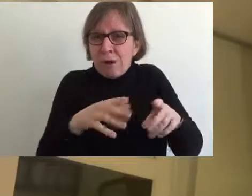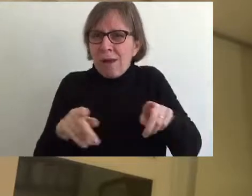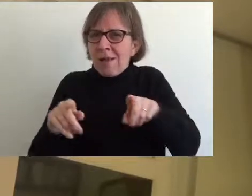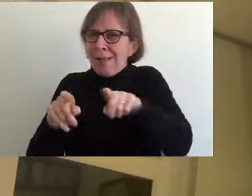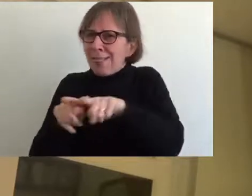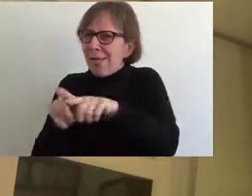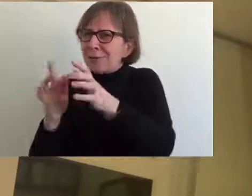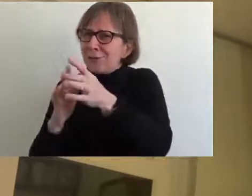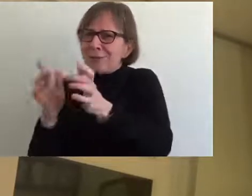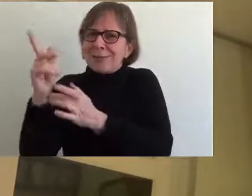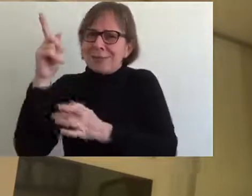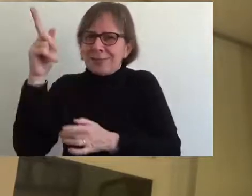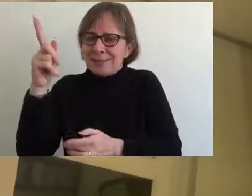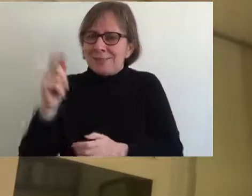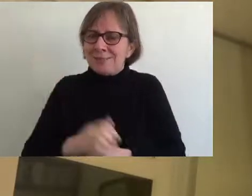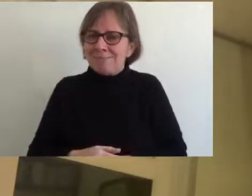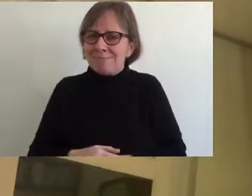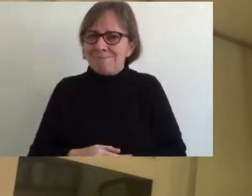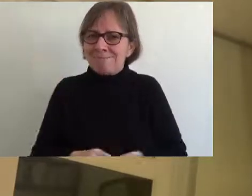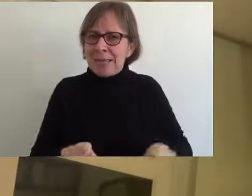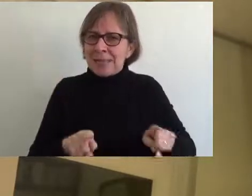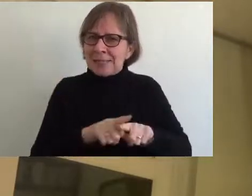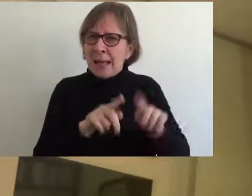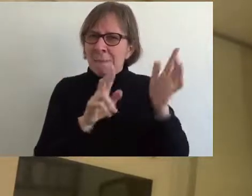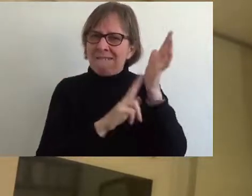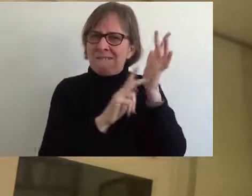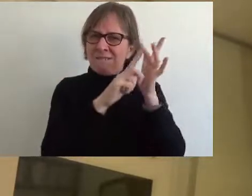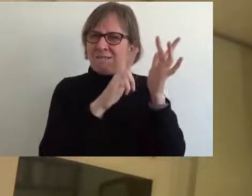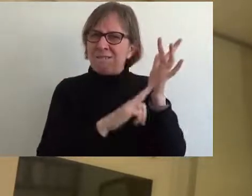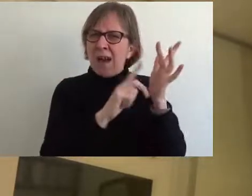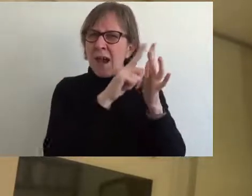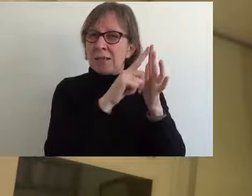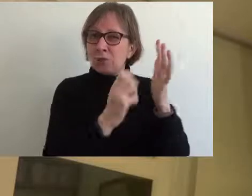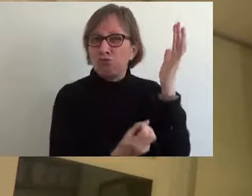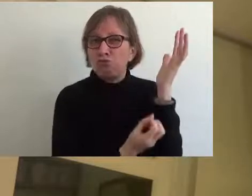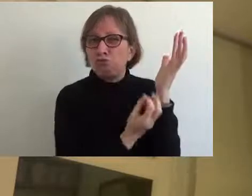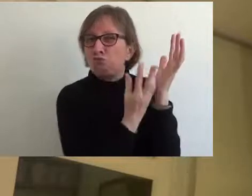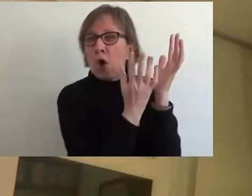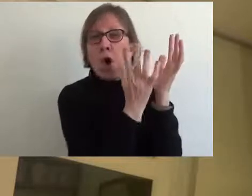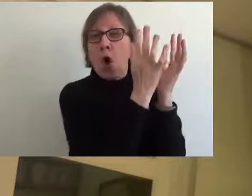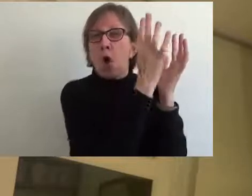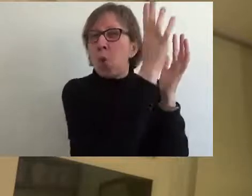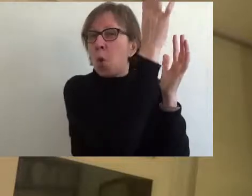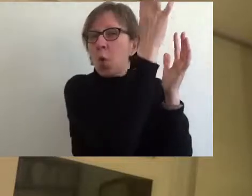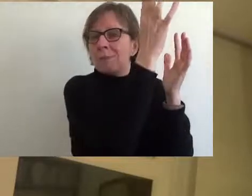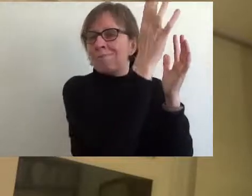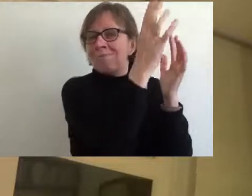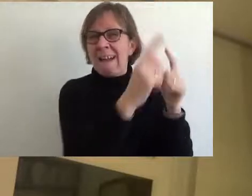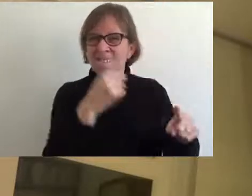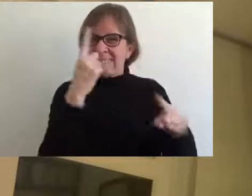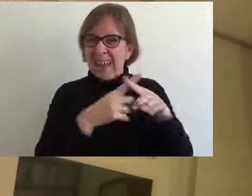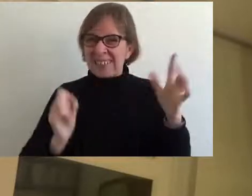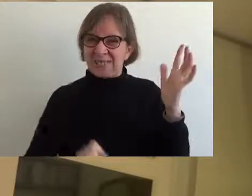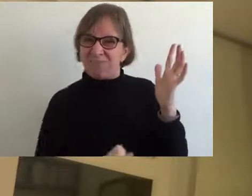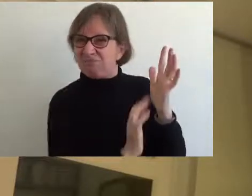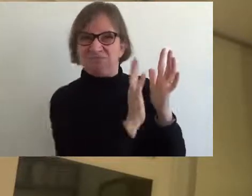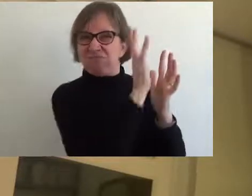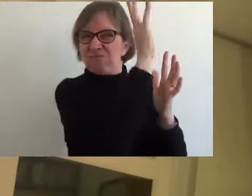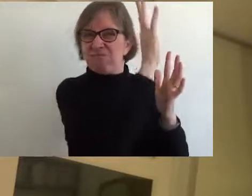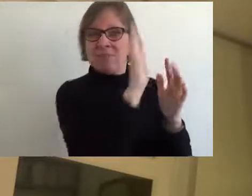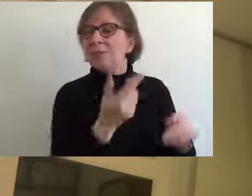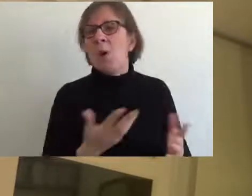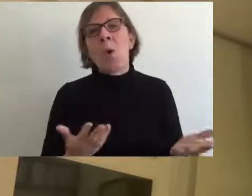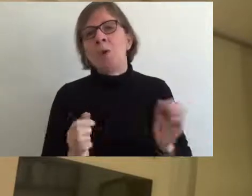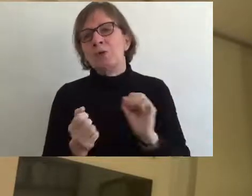complete. Over a period of time, just like the vine that grows to maturity, it's not a switch, it's an event.